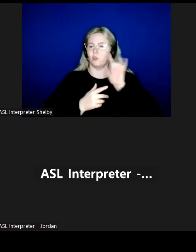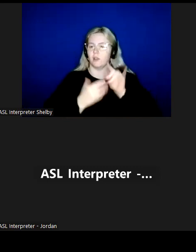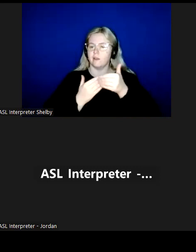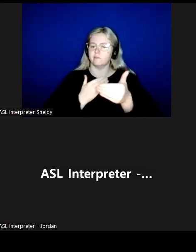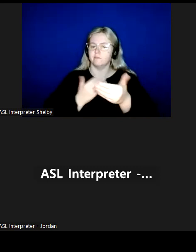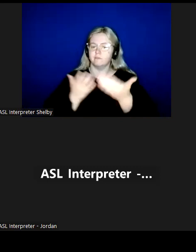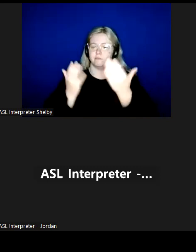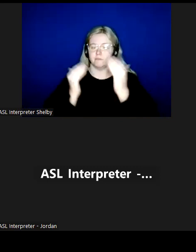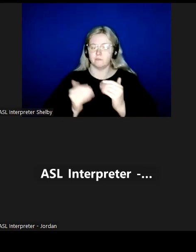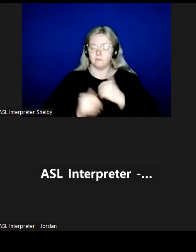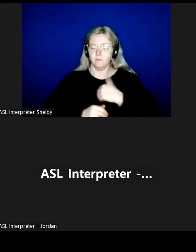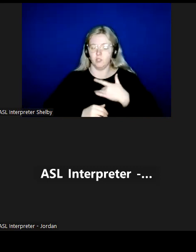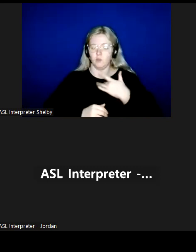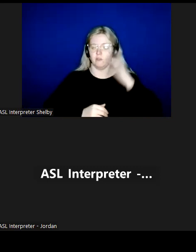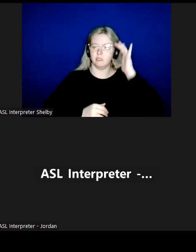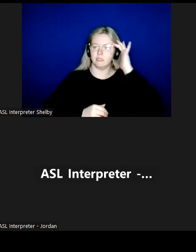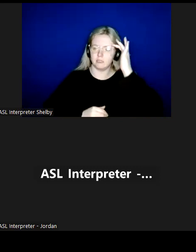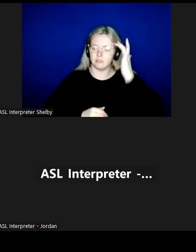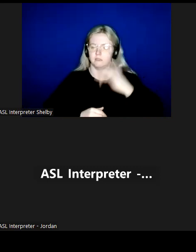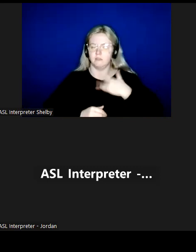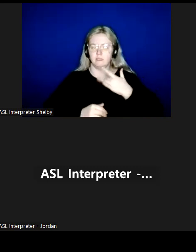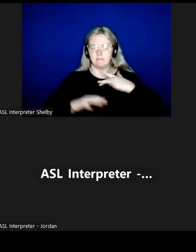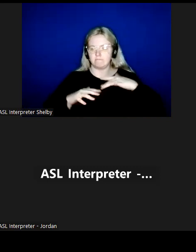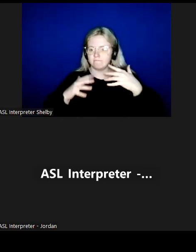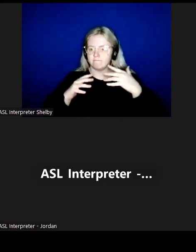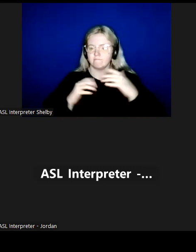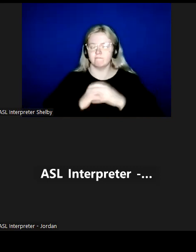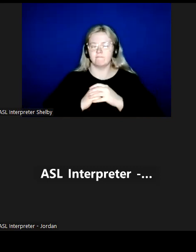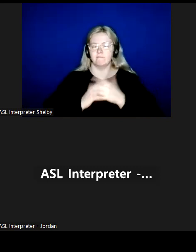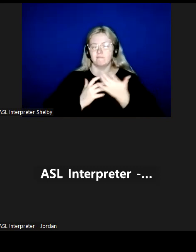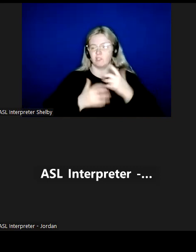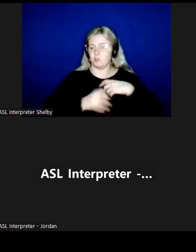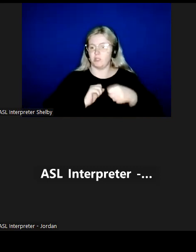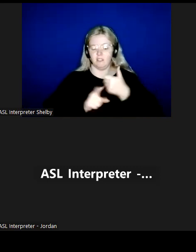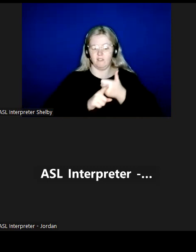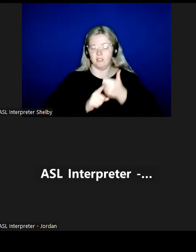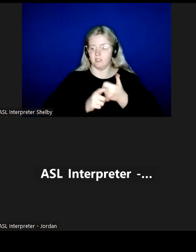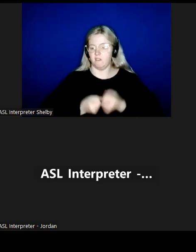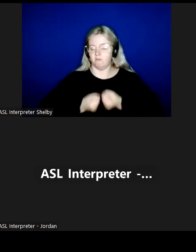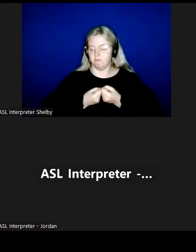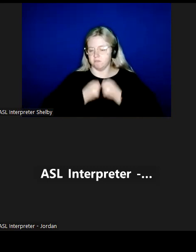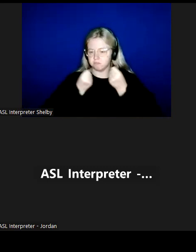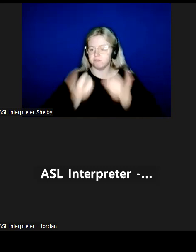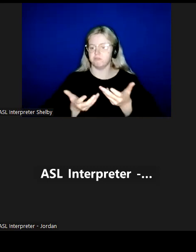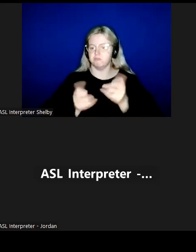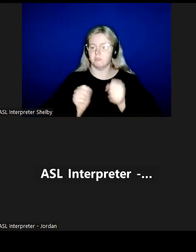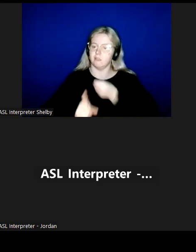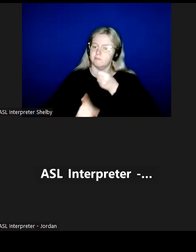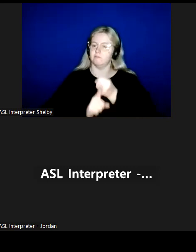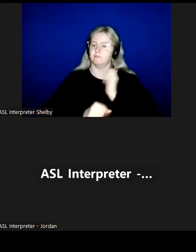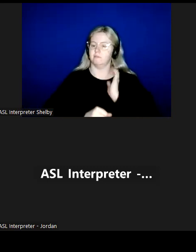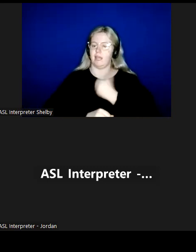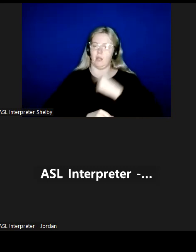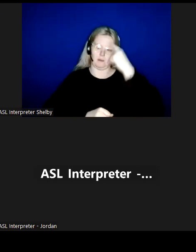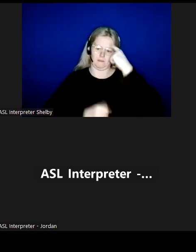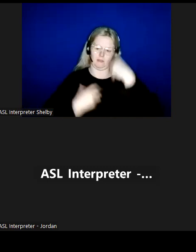so exhausting, can really do a number on our mental health and how we, tolerate feelings and